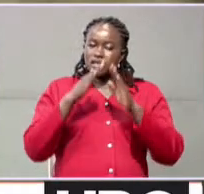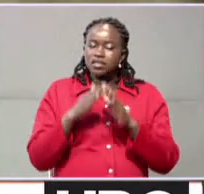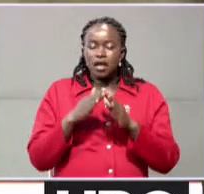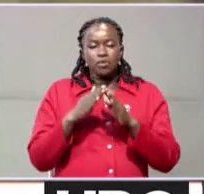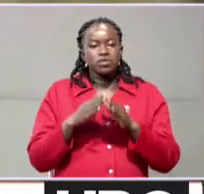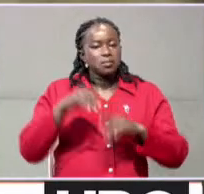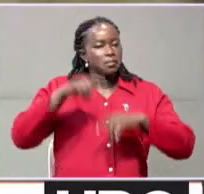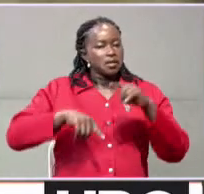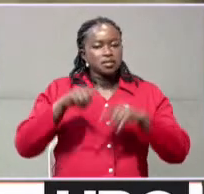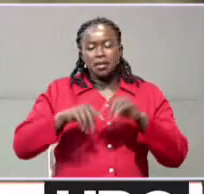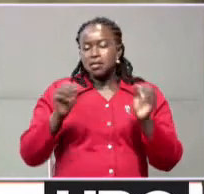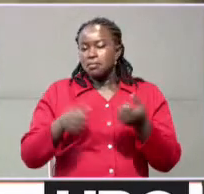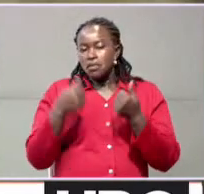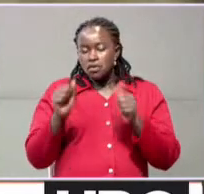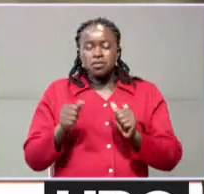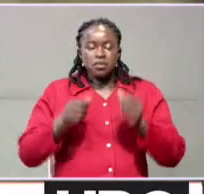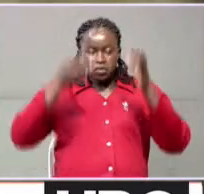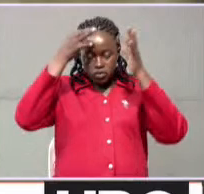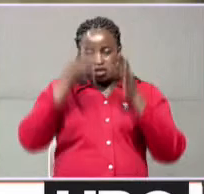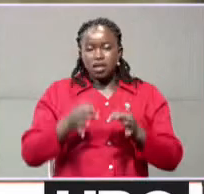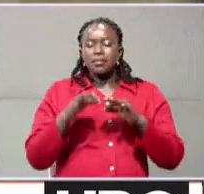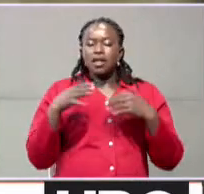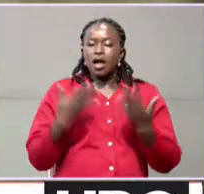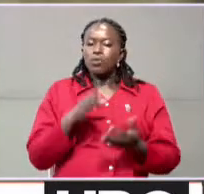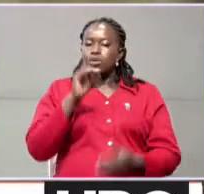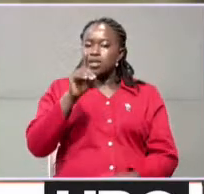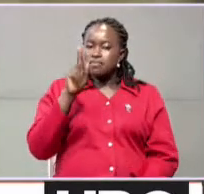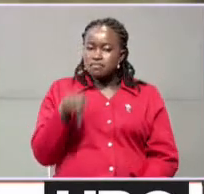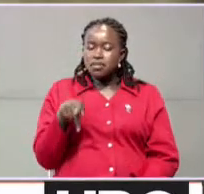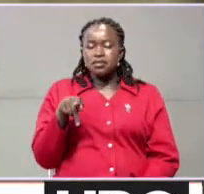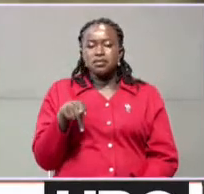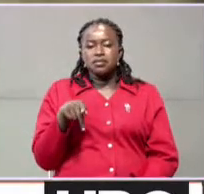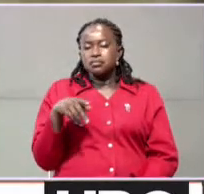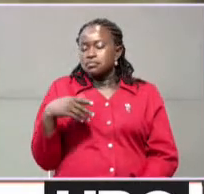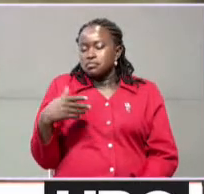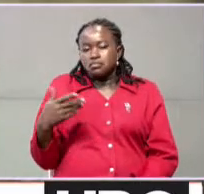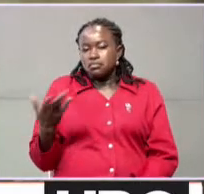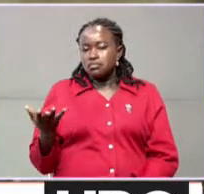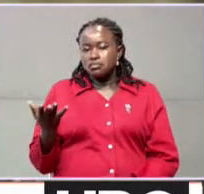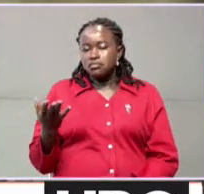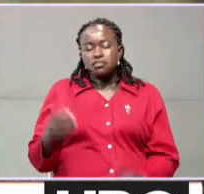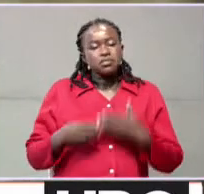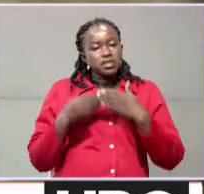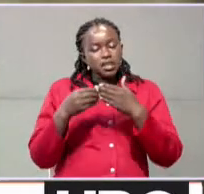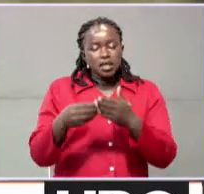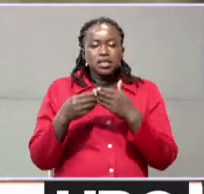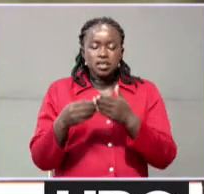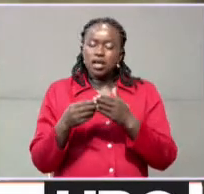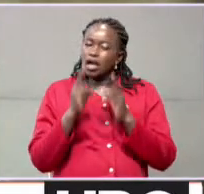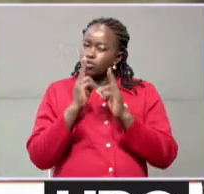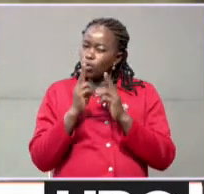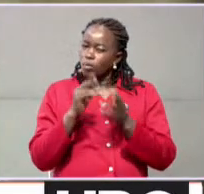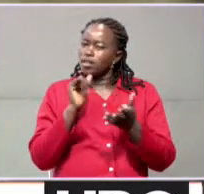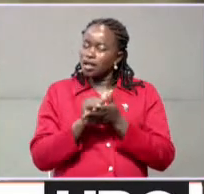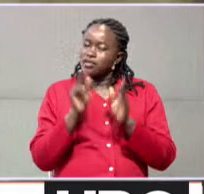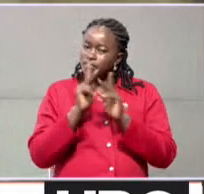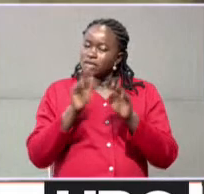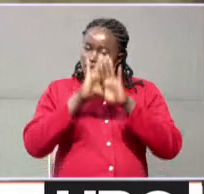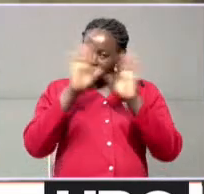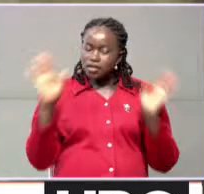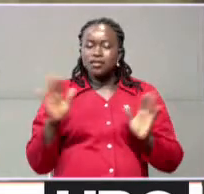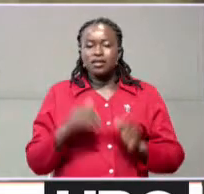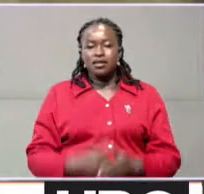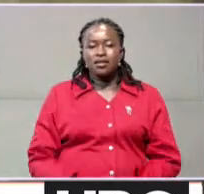participate in determining how the democratic party is led i hope that's very clear